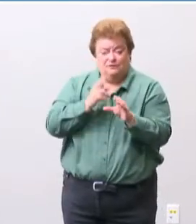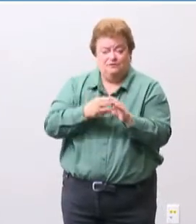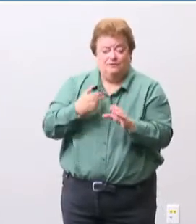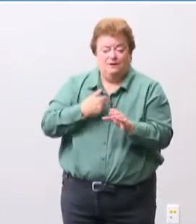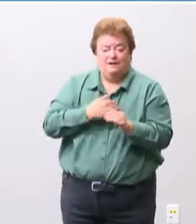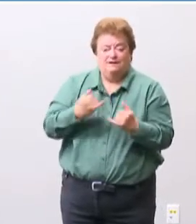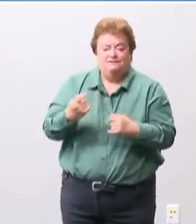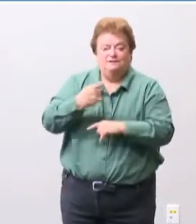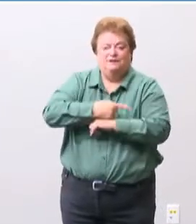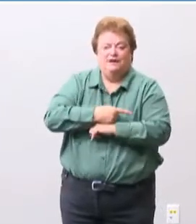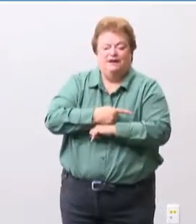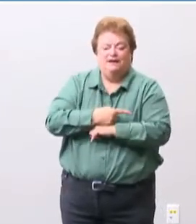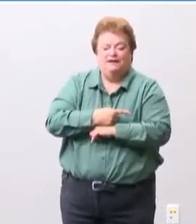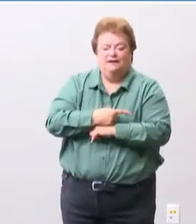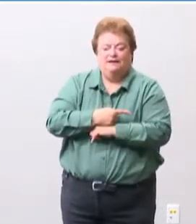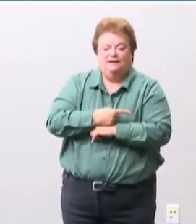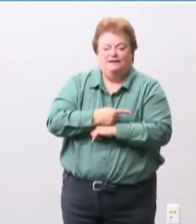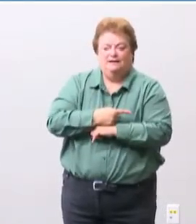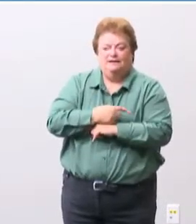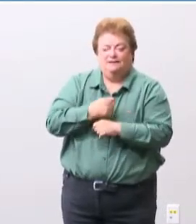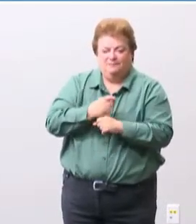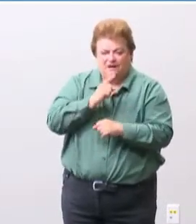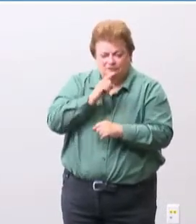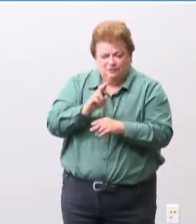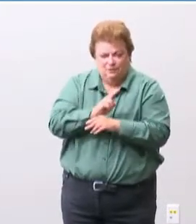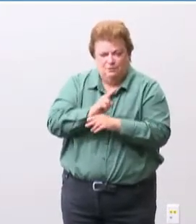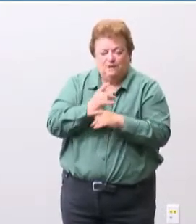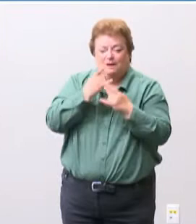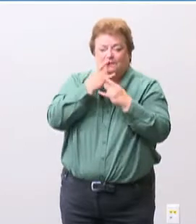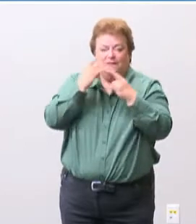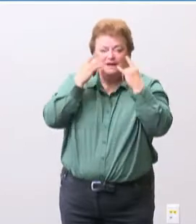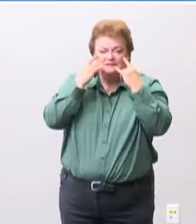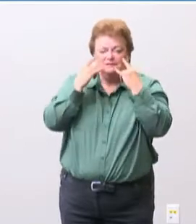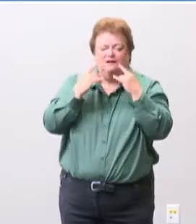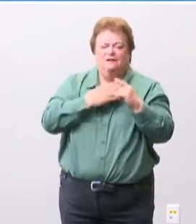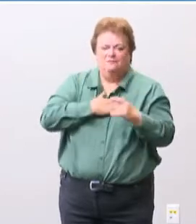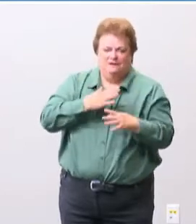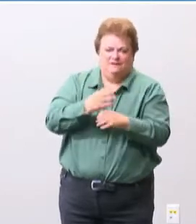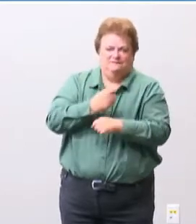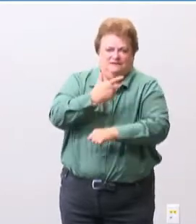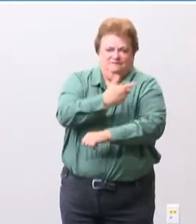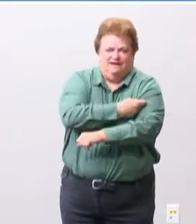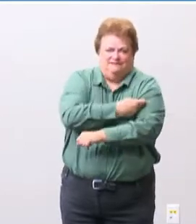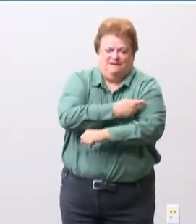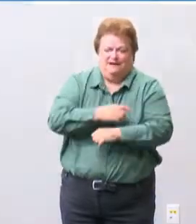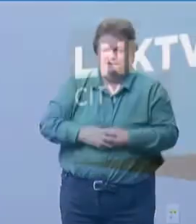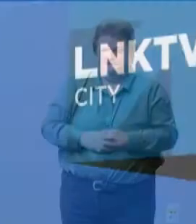us today, and be sure to wear your mask and please get vaccinated.